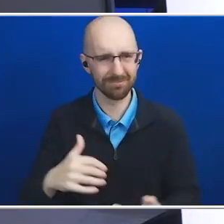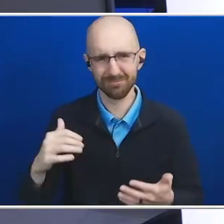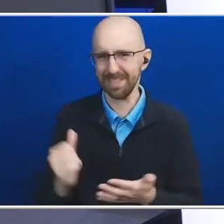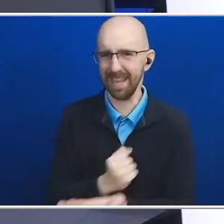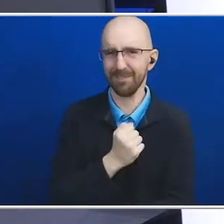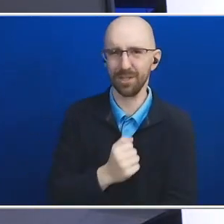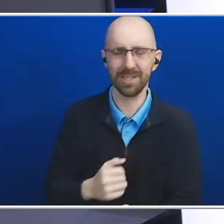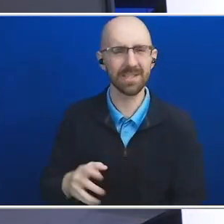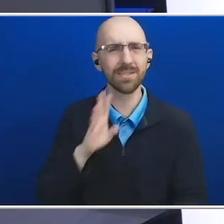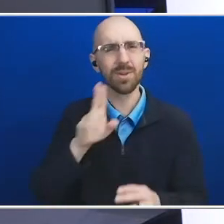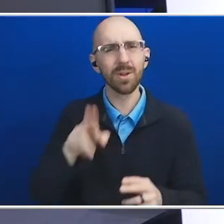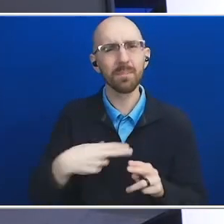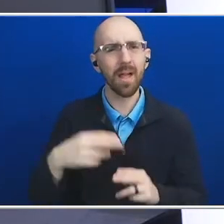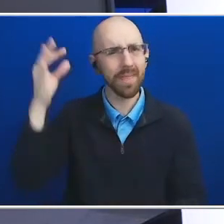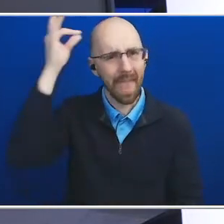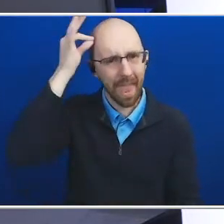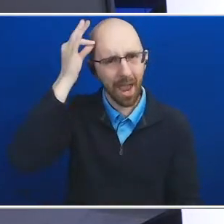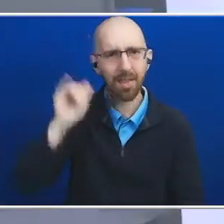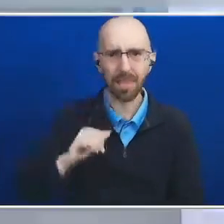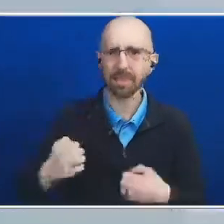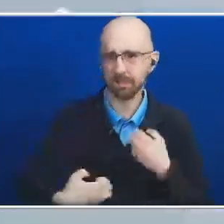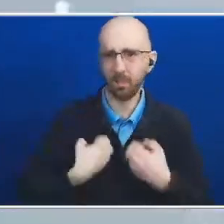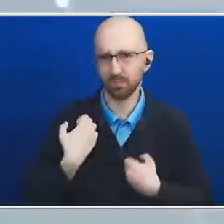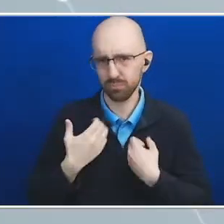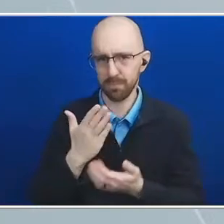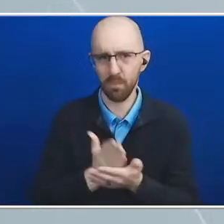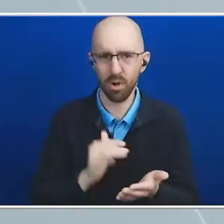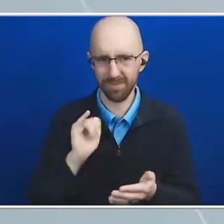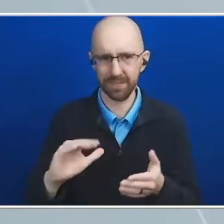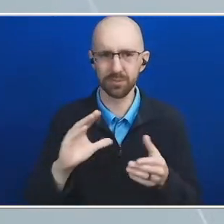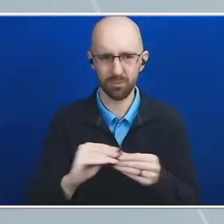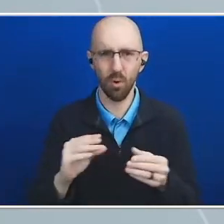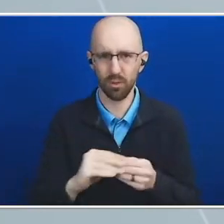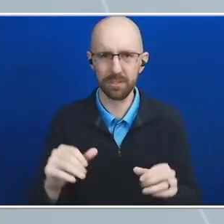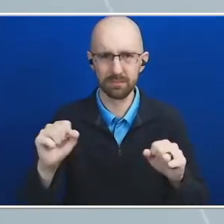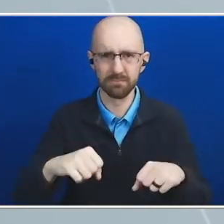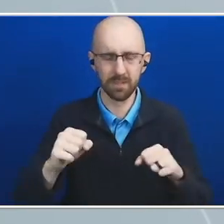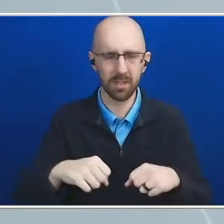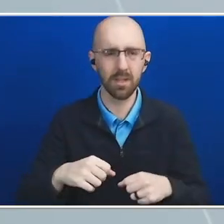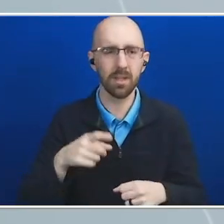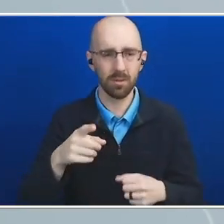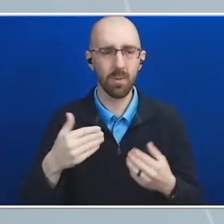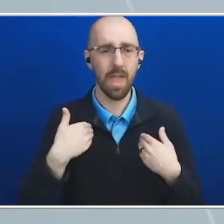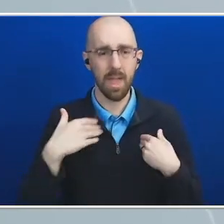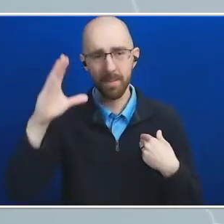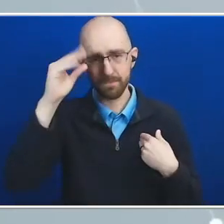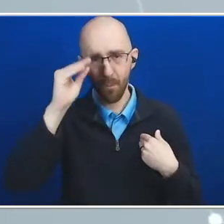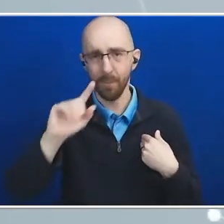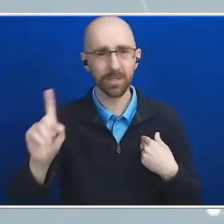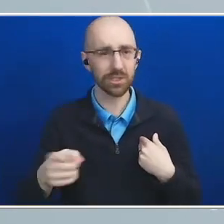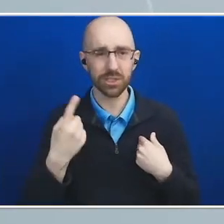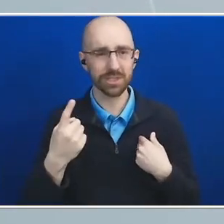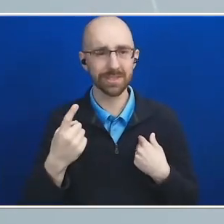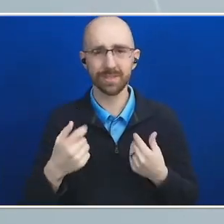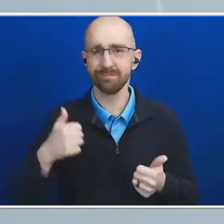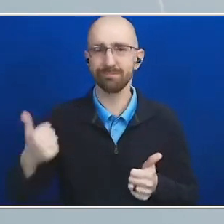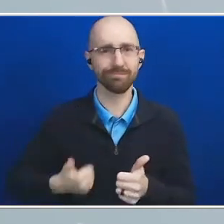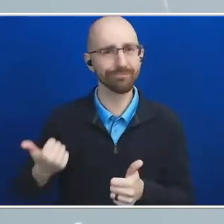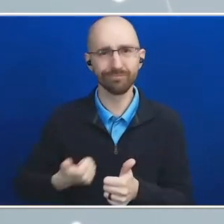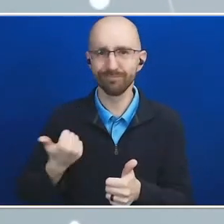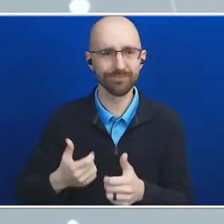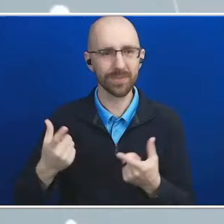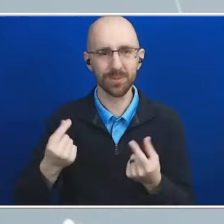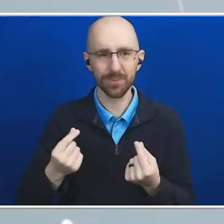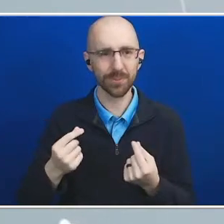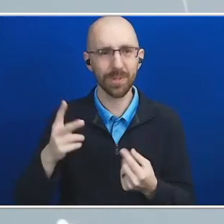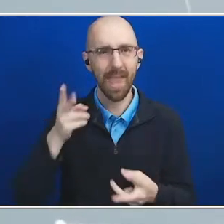can be an emotional part of this story. And you had your boys just get after it and do some of the hair cutting?